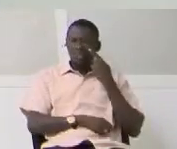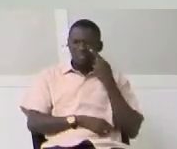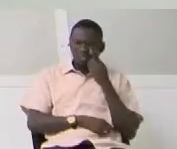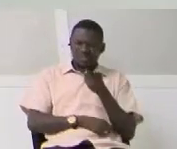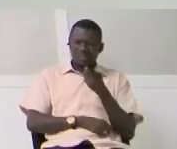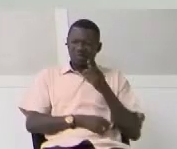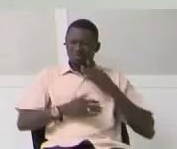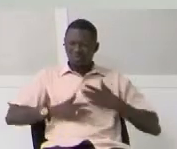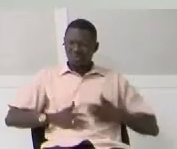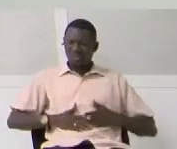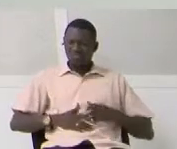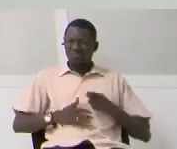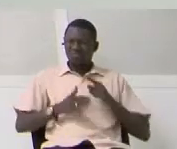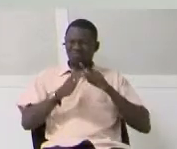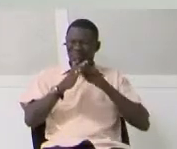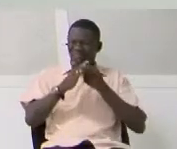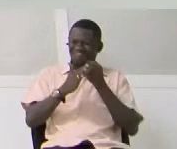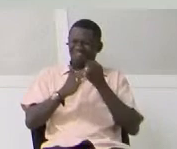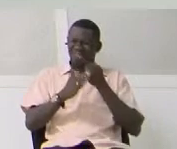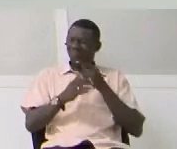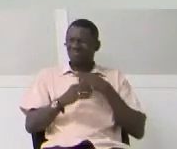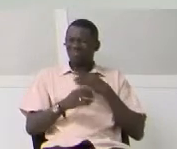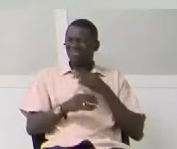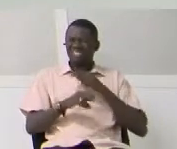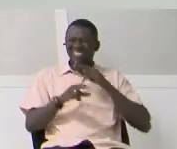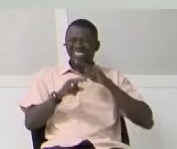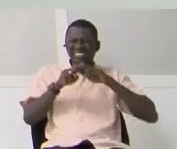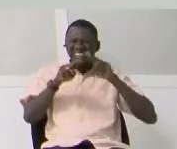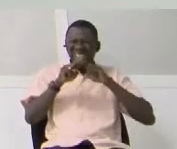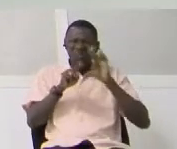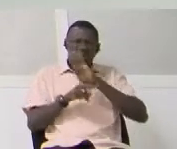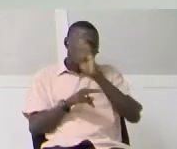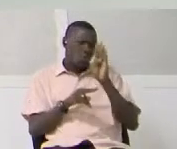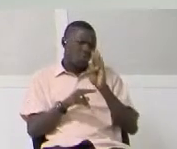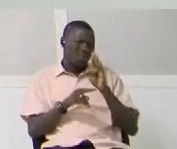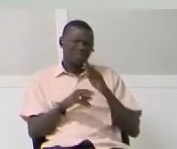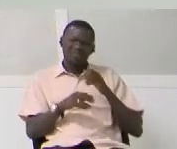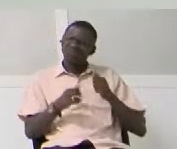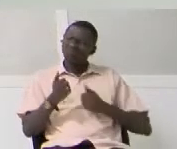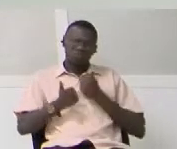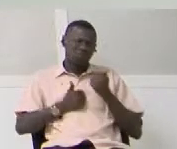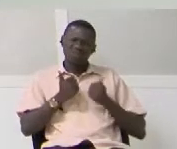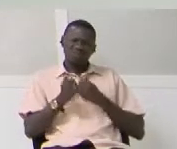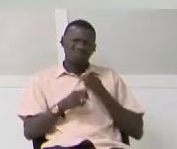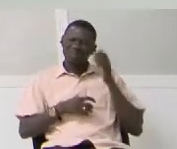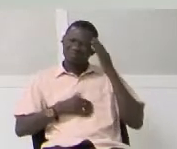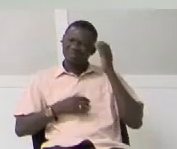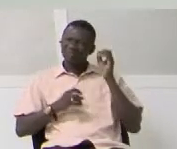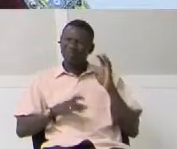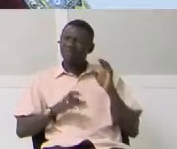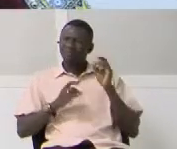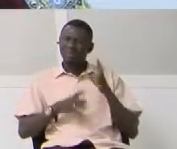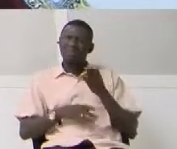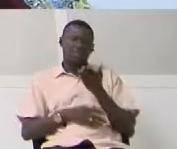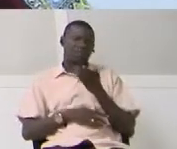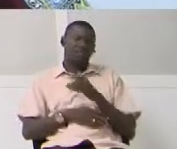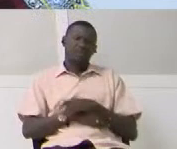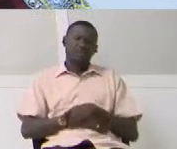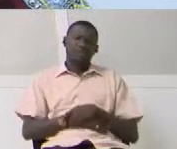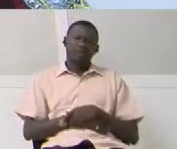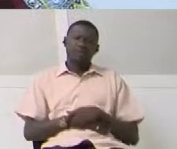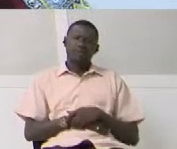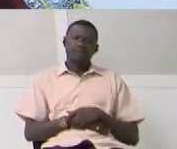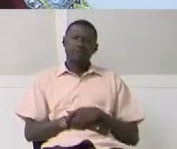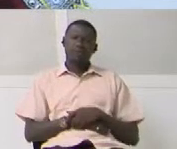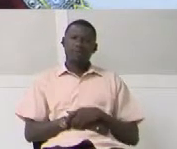did he eventually heal while he was in Gambia bi mo ne dafa ci rew Gambia ndax faju won na bi wër dede